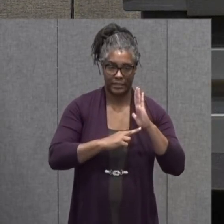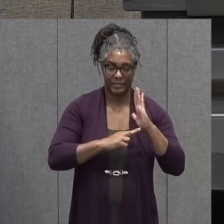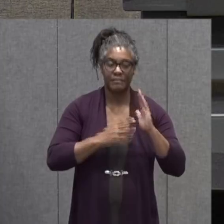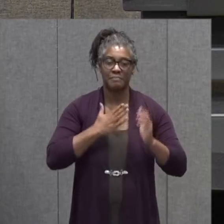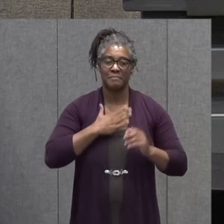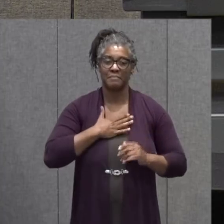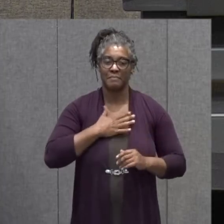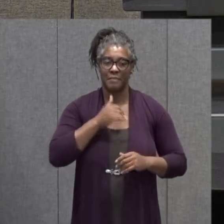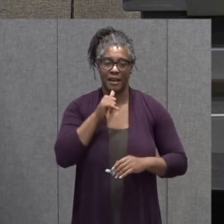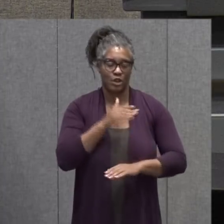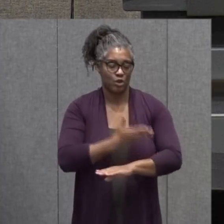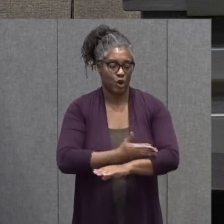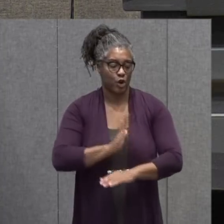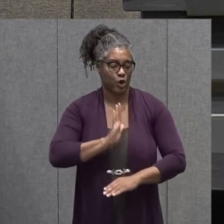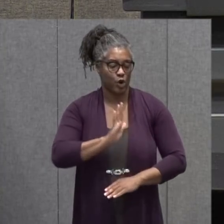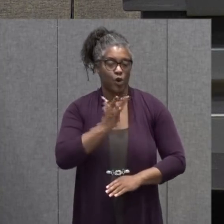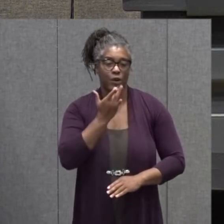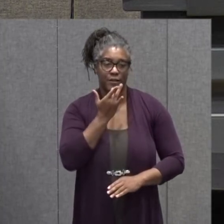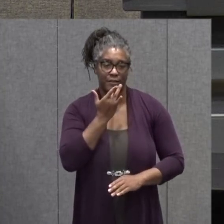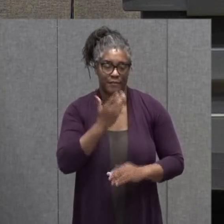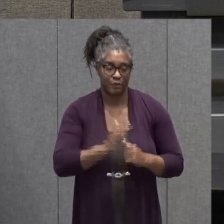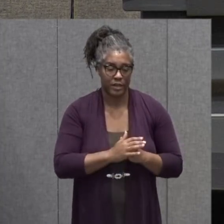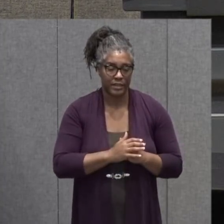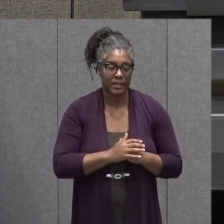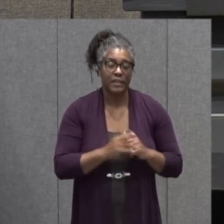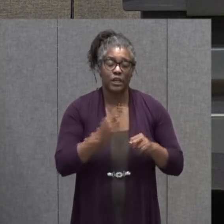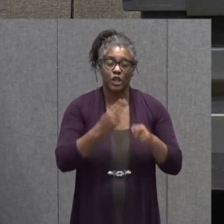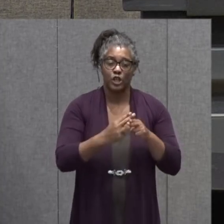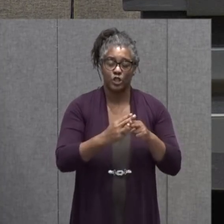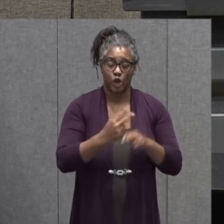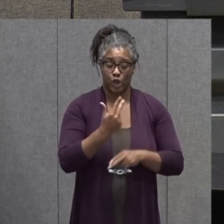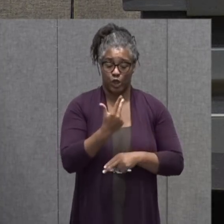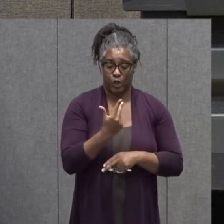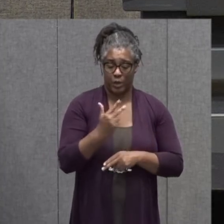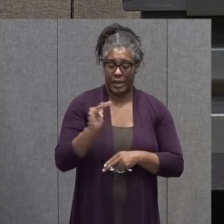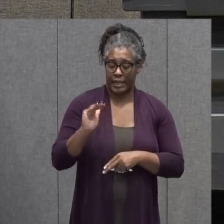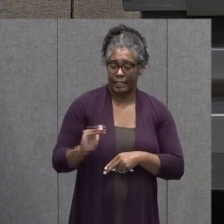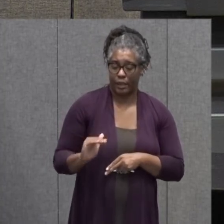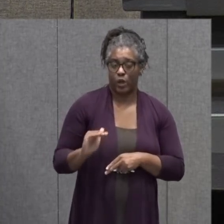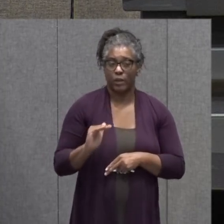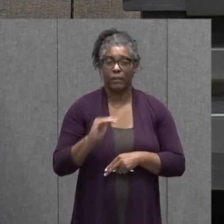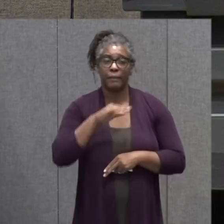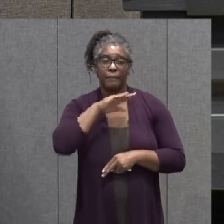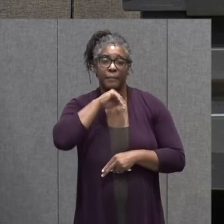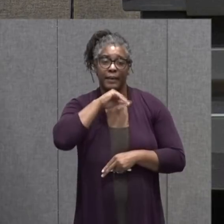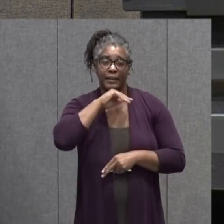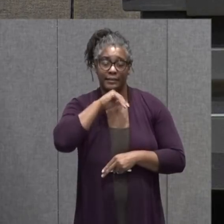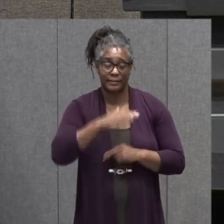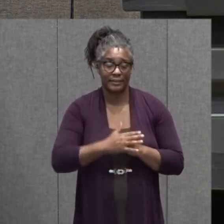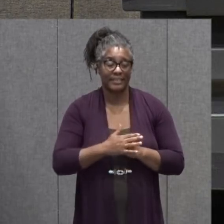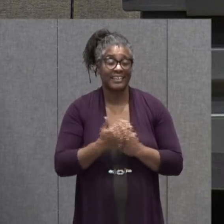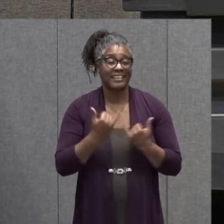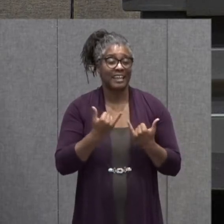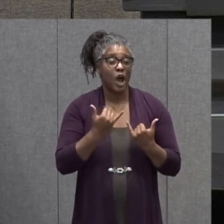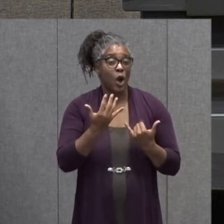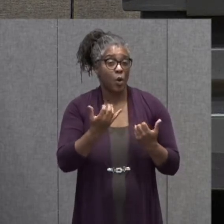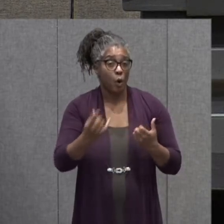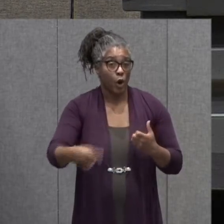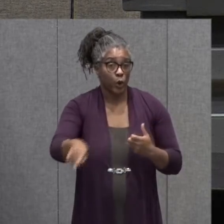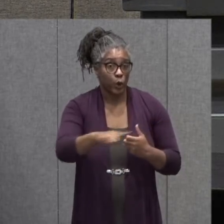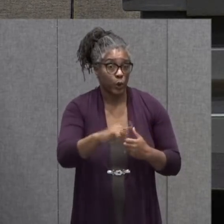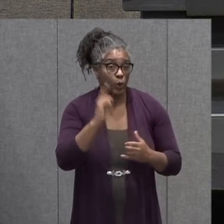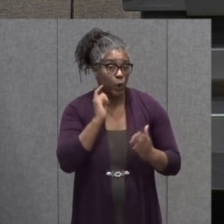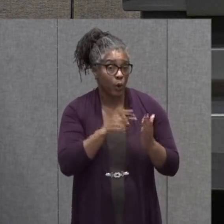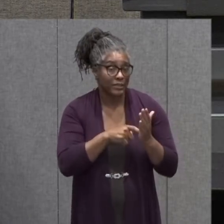Little Pigs. As I read this story, boys and girls, there's a few things I want you to pay attention to as we're reading. What is